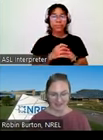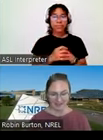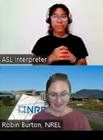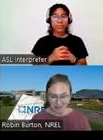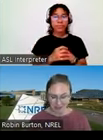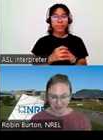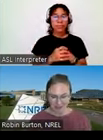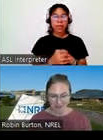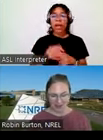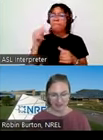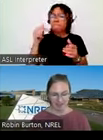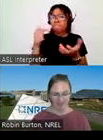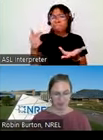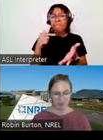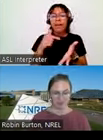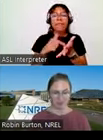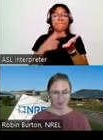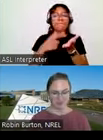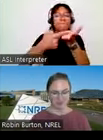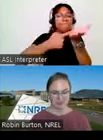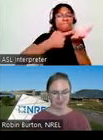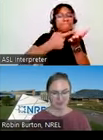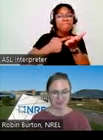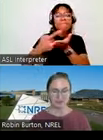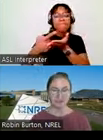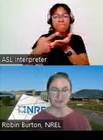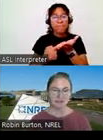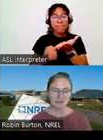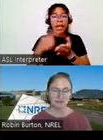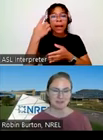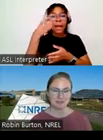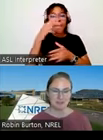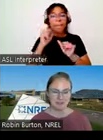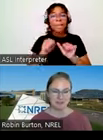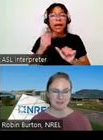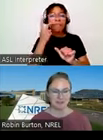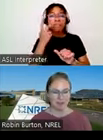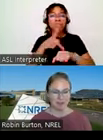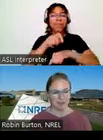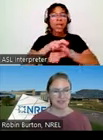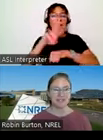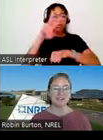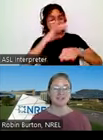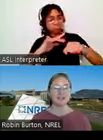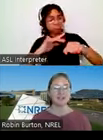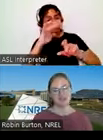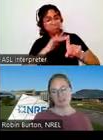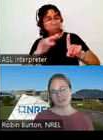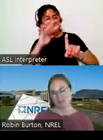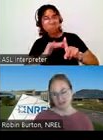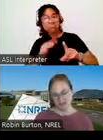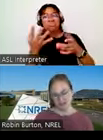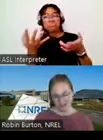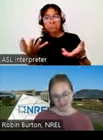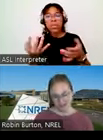analysis of stakeholder-driven pathways for Puerto Rico to achieve its goal of 100% renewable energy by 2050, along with